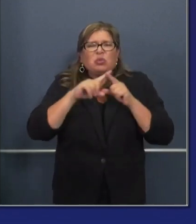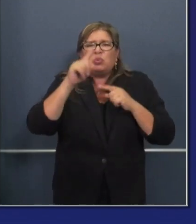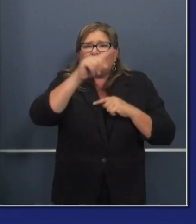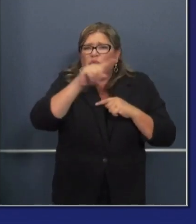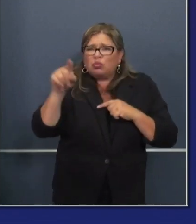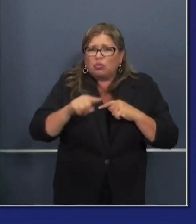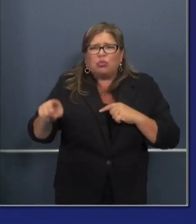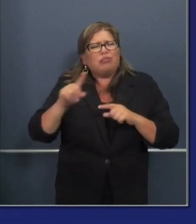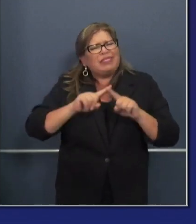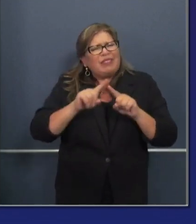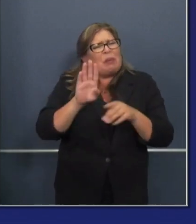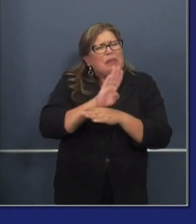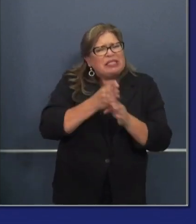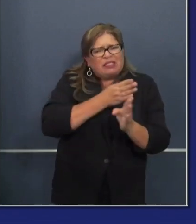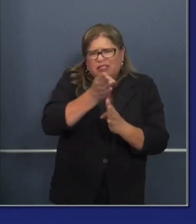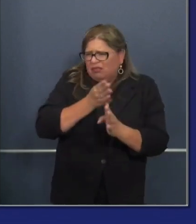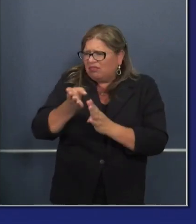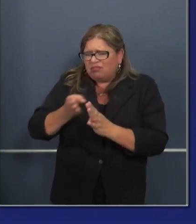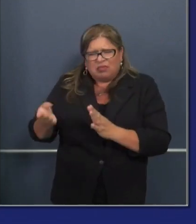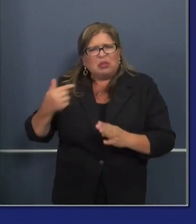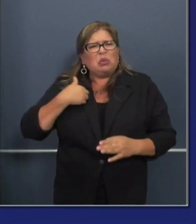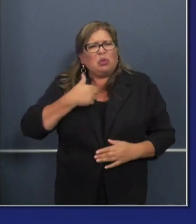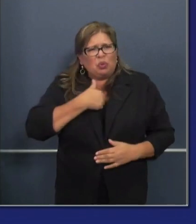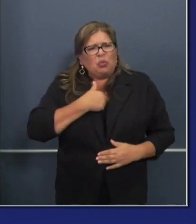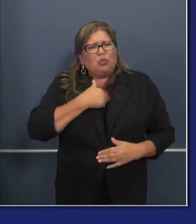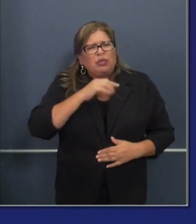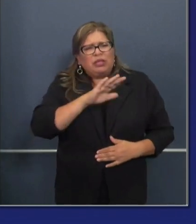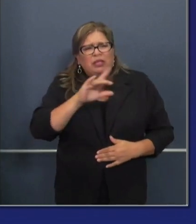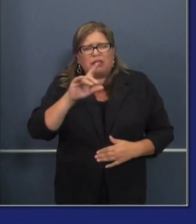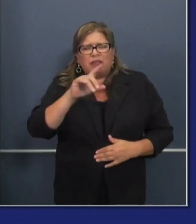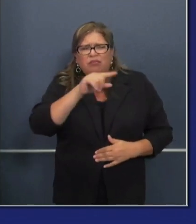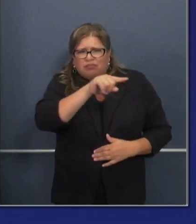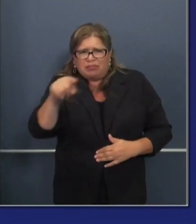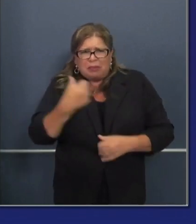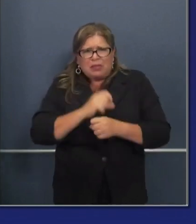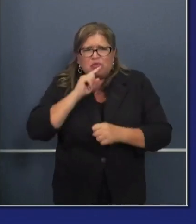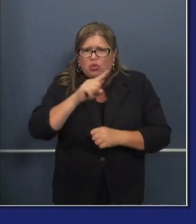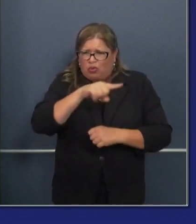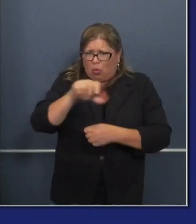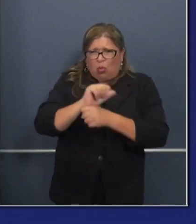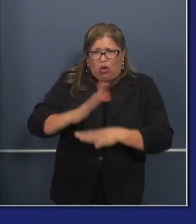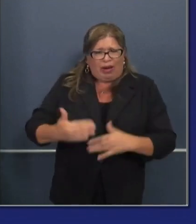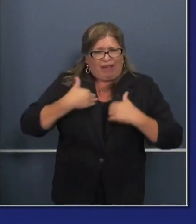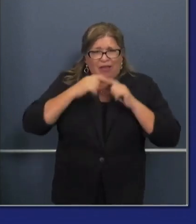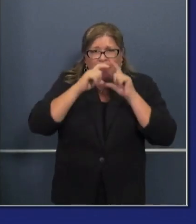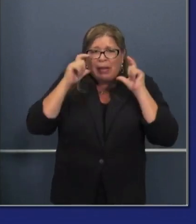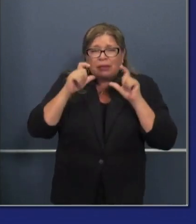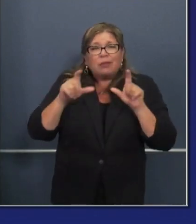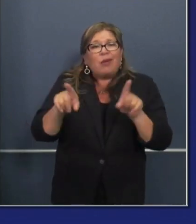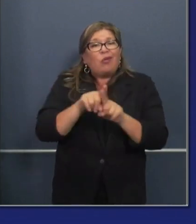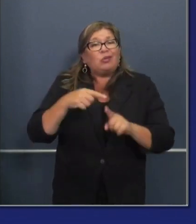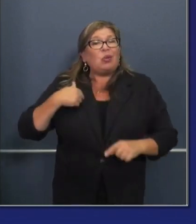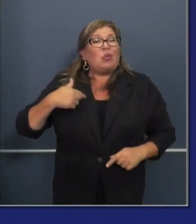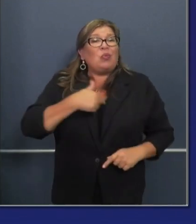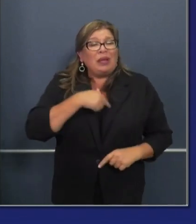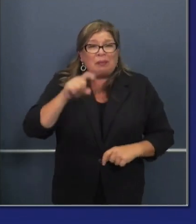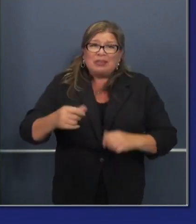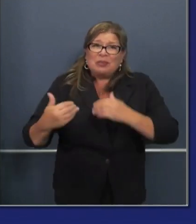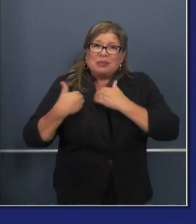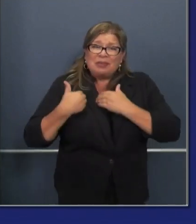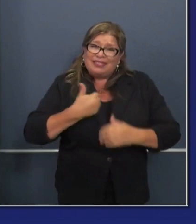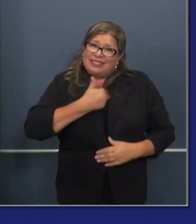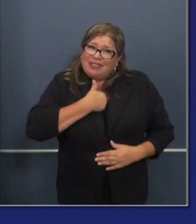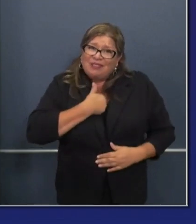as the public deliver our own promise to those workers and to protect them by donning our own face